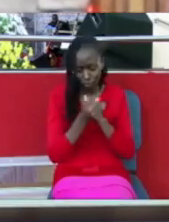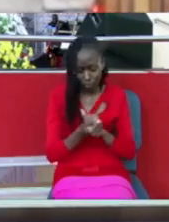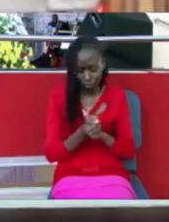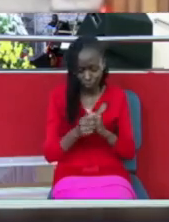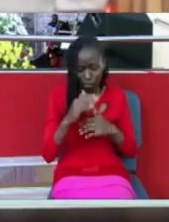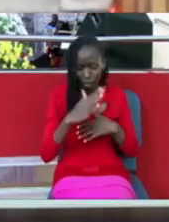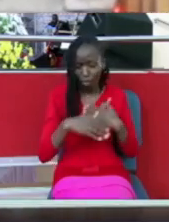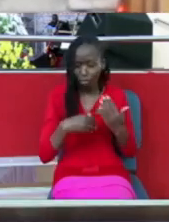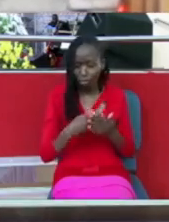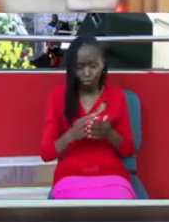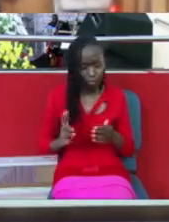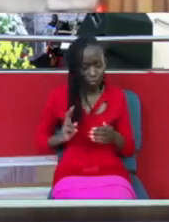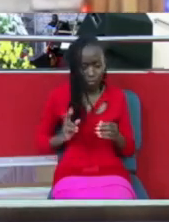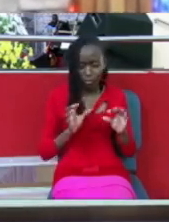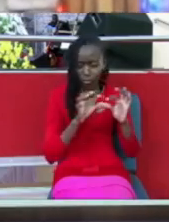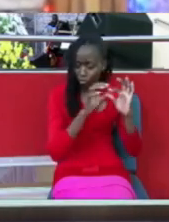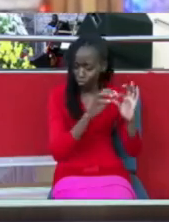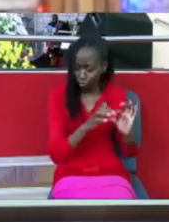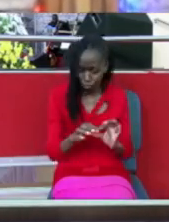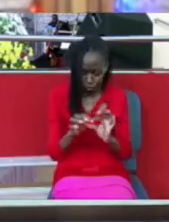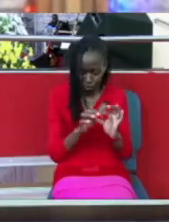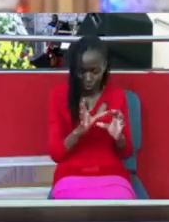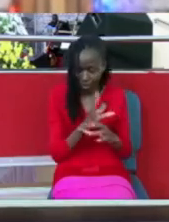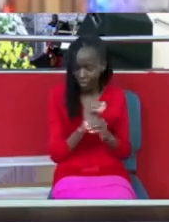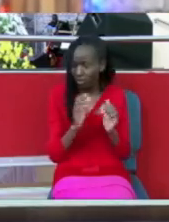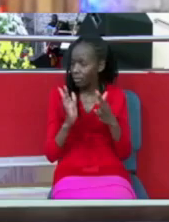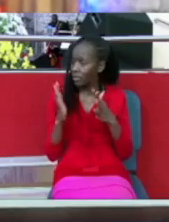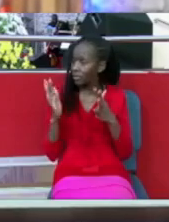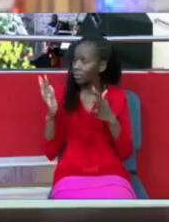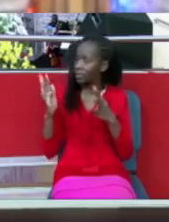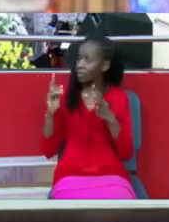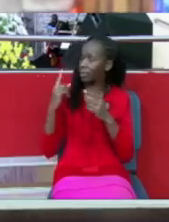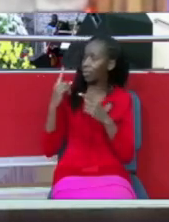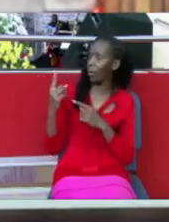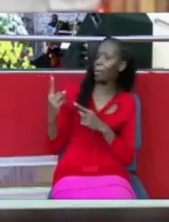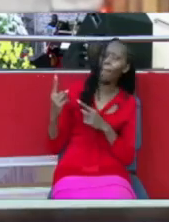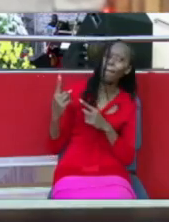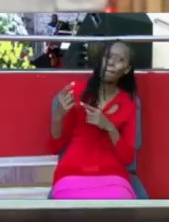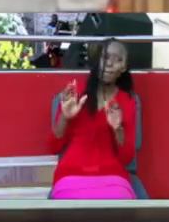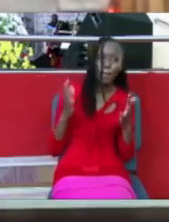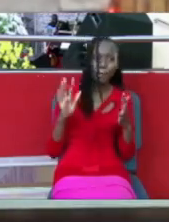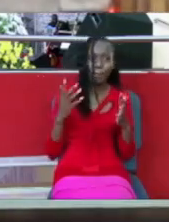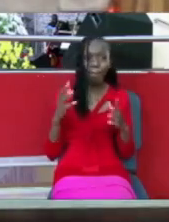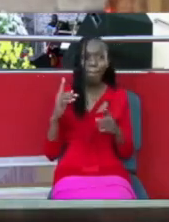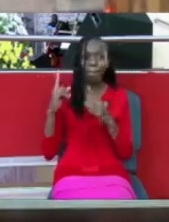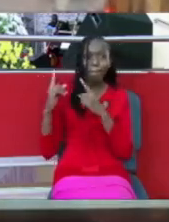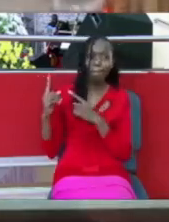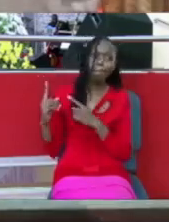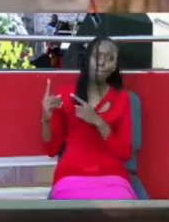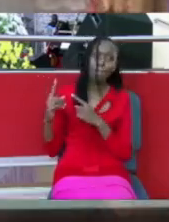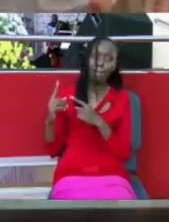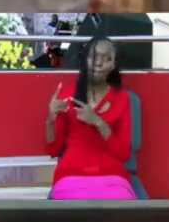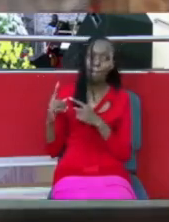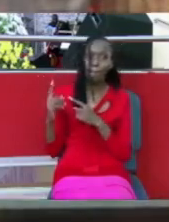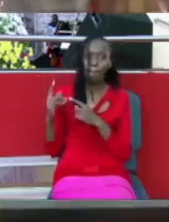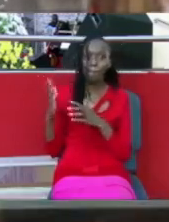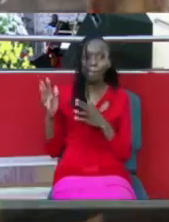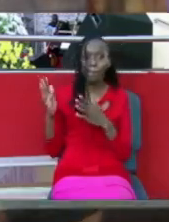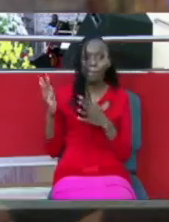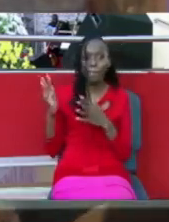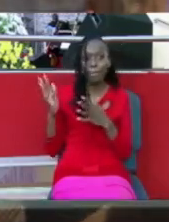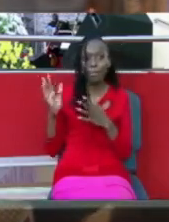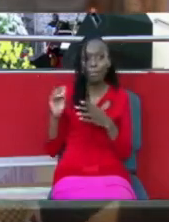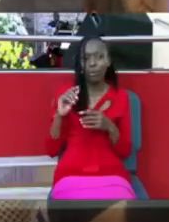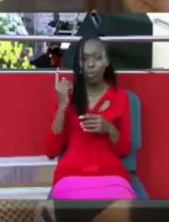join together. Na ningetaka and celebrate this one. Tumsherekee huyu. Celebrate this one. Tumsherekee huyu mmoja. Who has made up